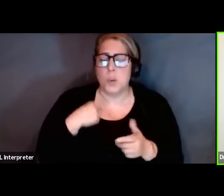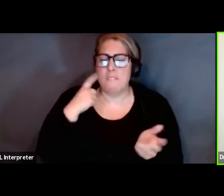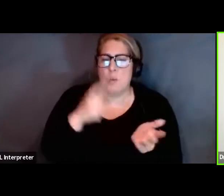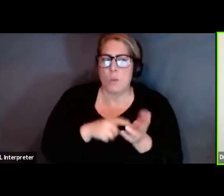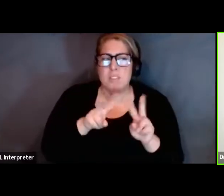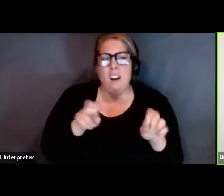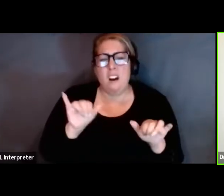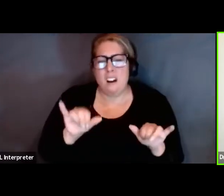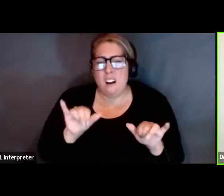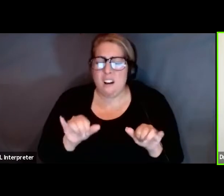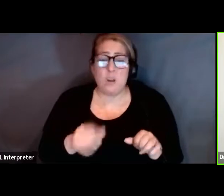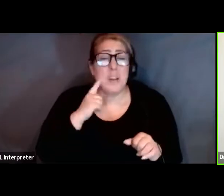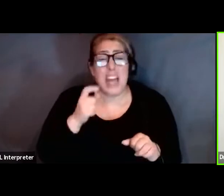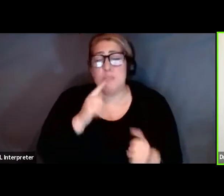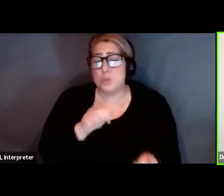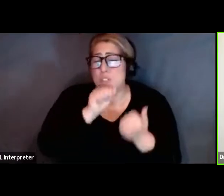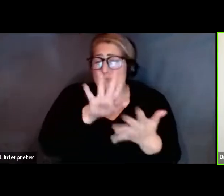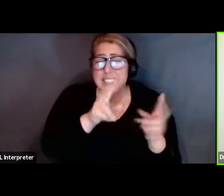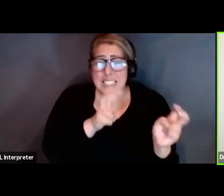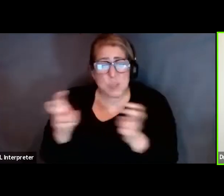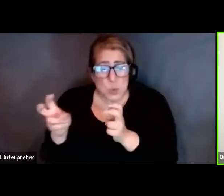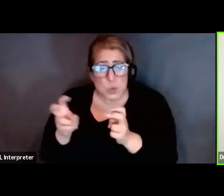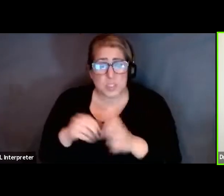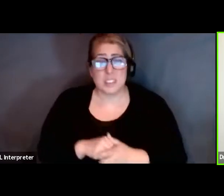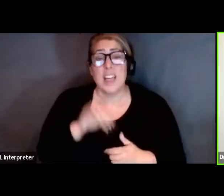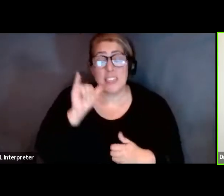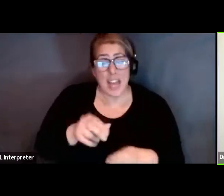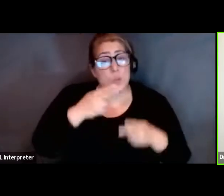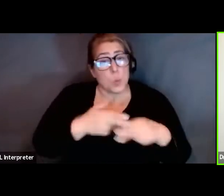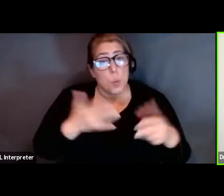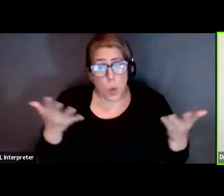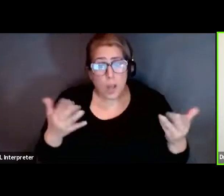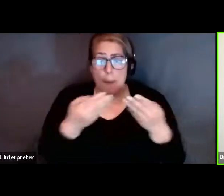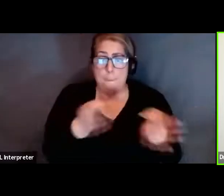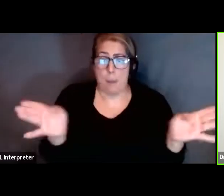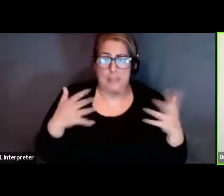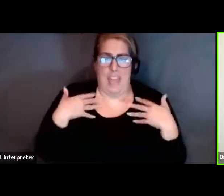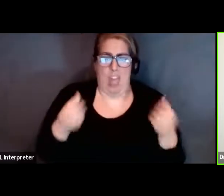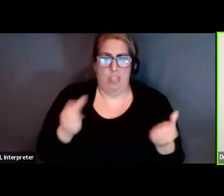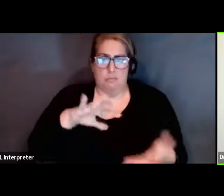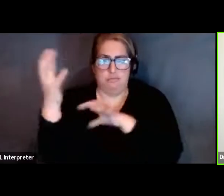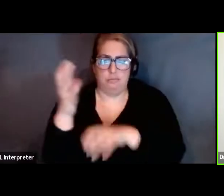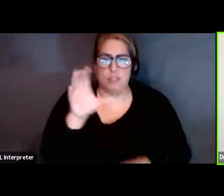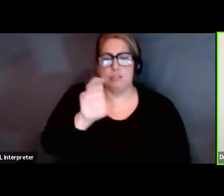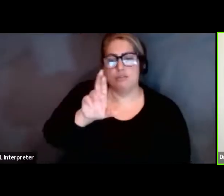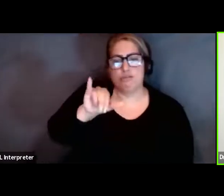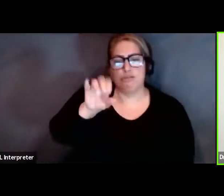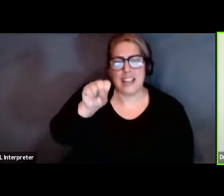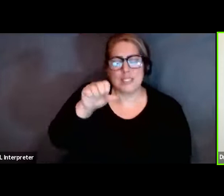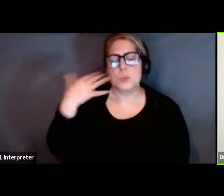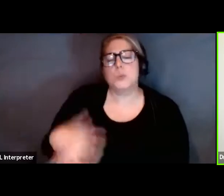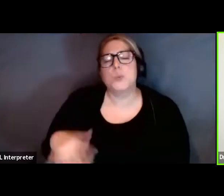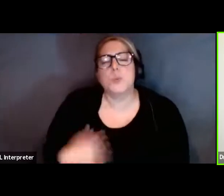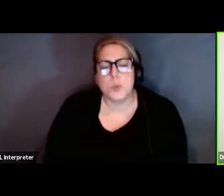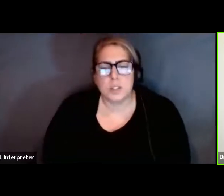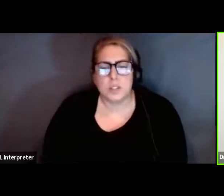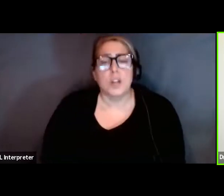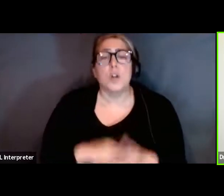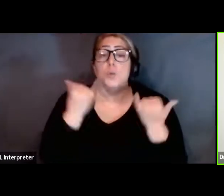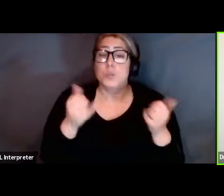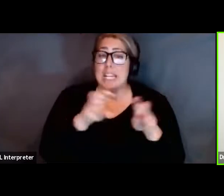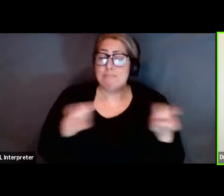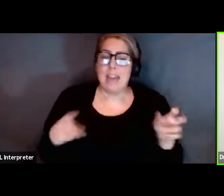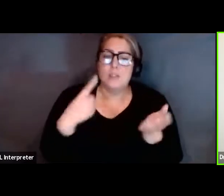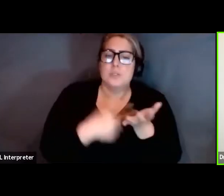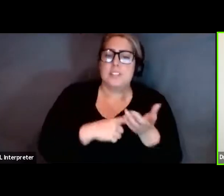focus, and we must address it as the public health crisis that it is. Today's panel is Rethinking Housing, an issue that we've